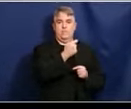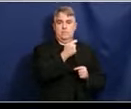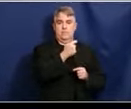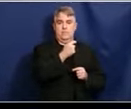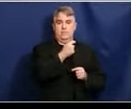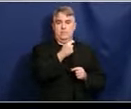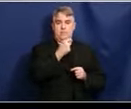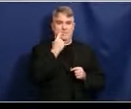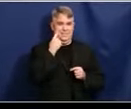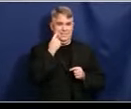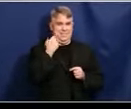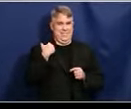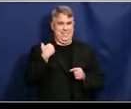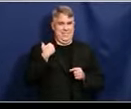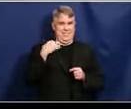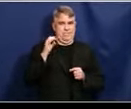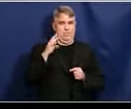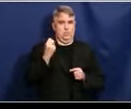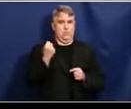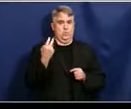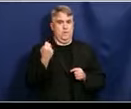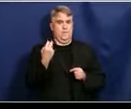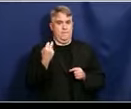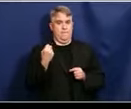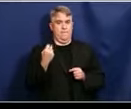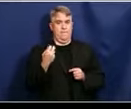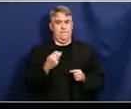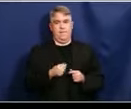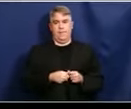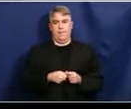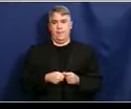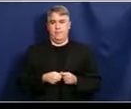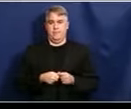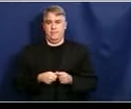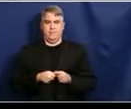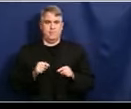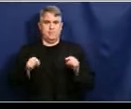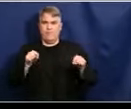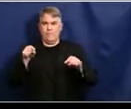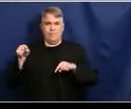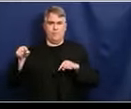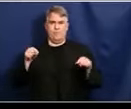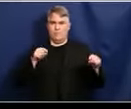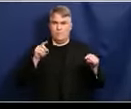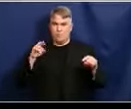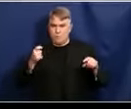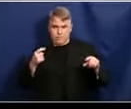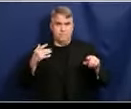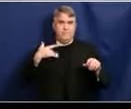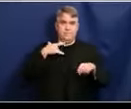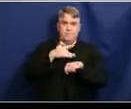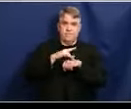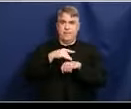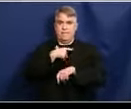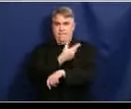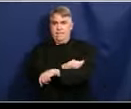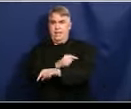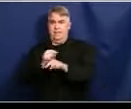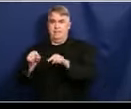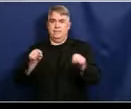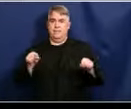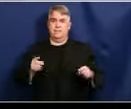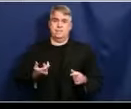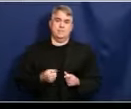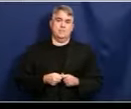12th. And various pharmacies now, you can go there and get your vaccine just as you can your